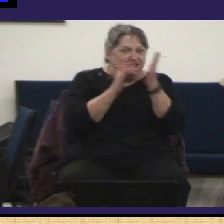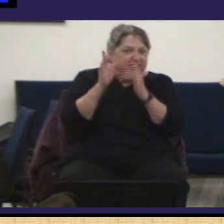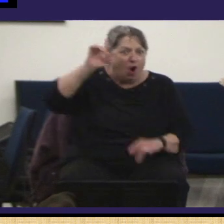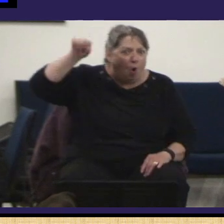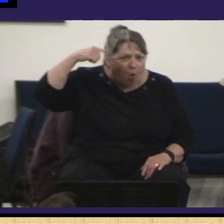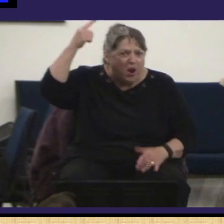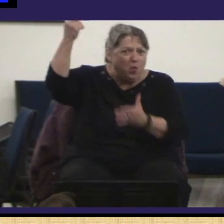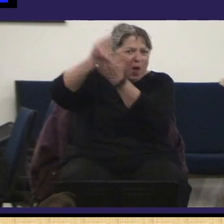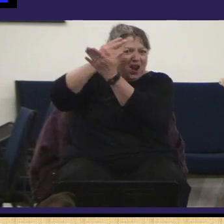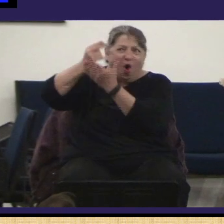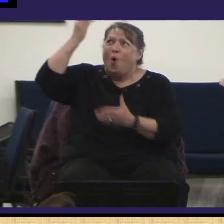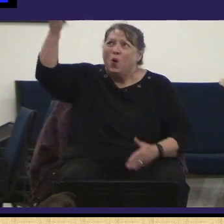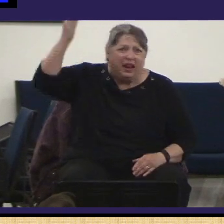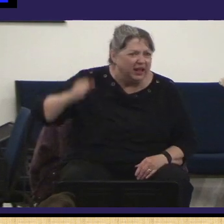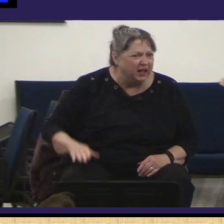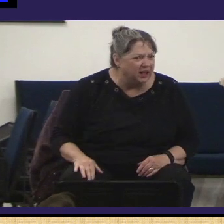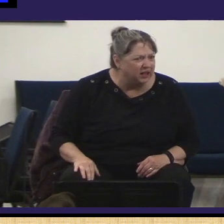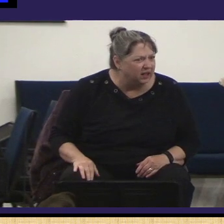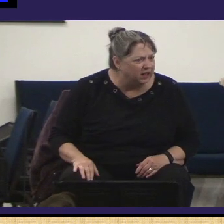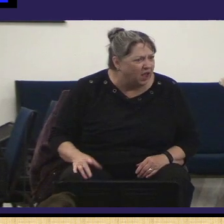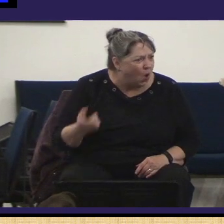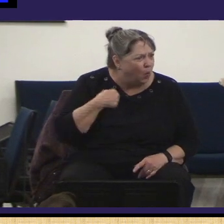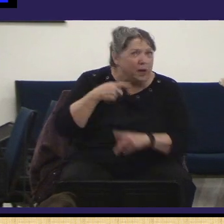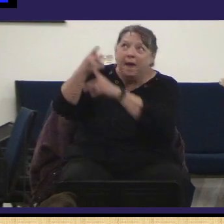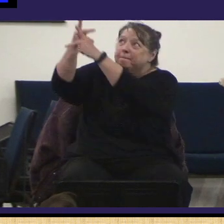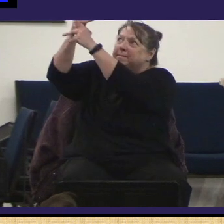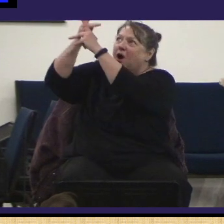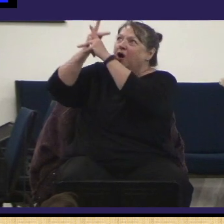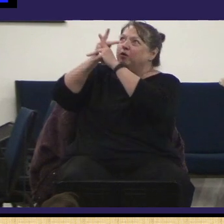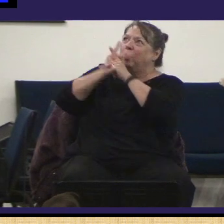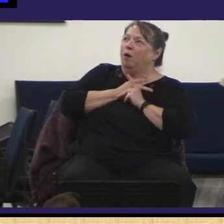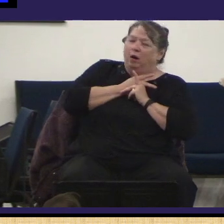Not your righteousness, His righteousness.